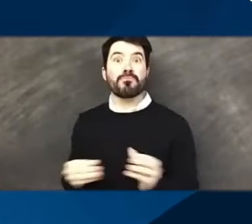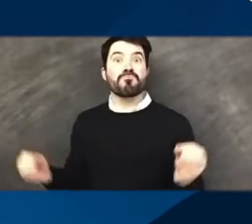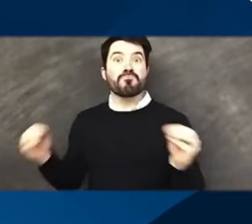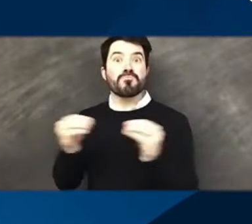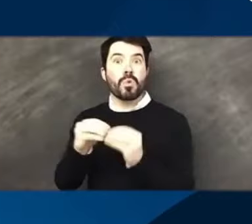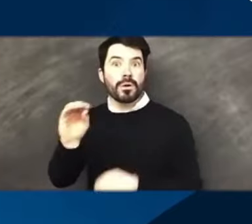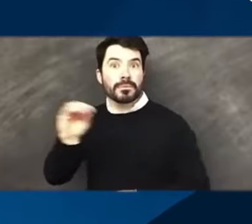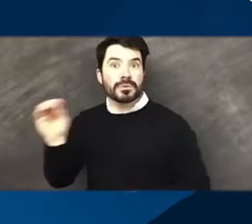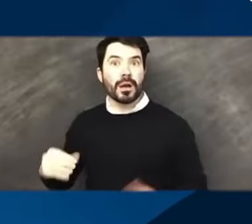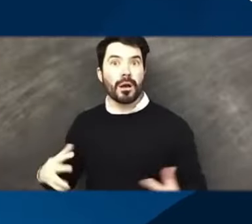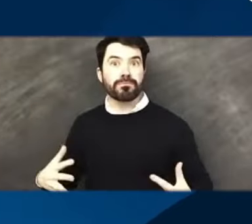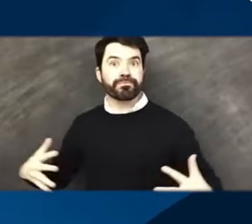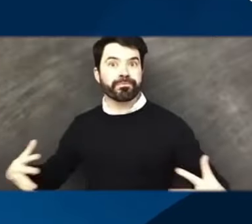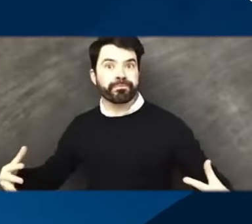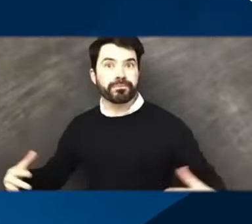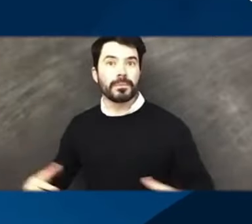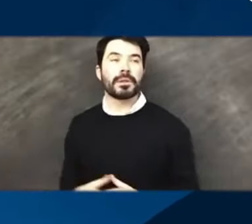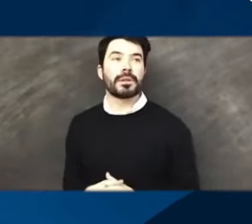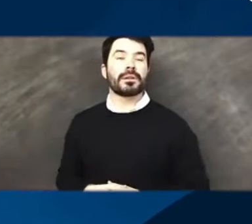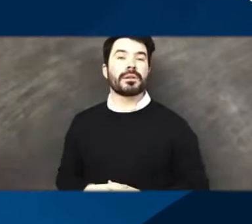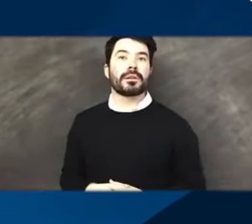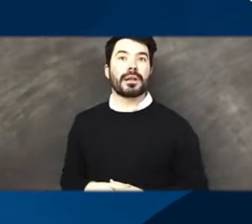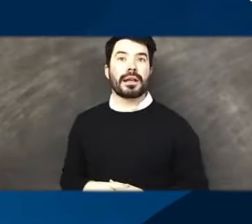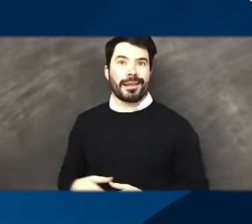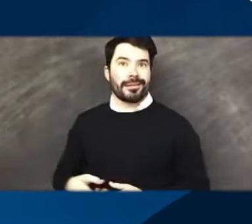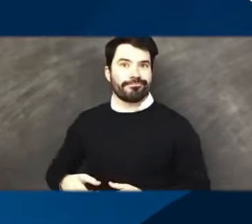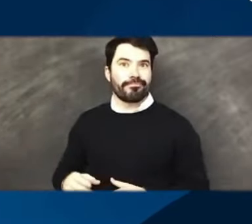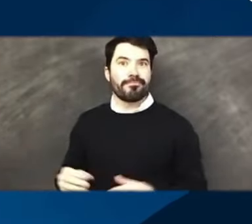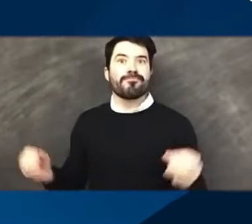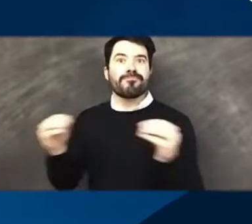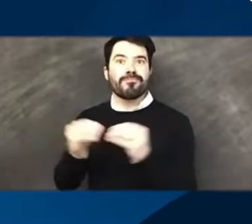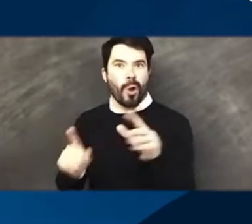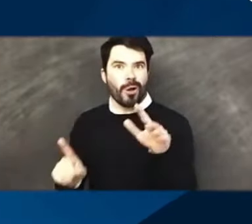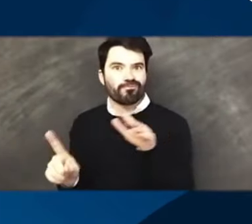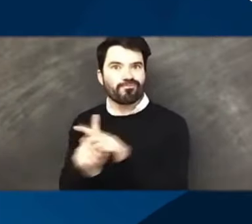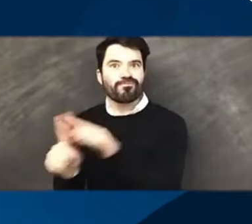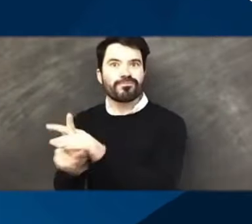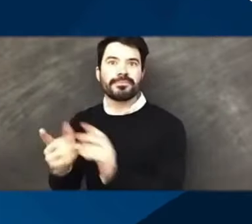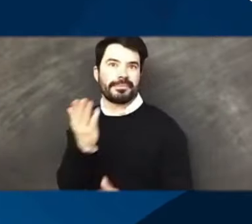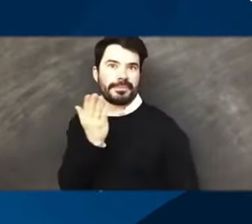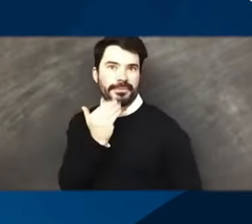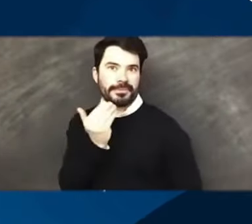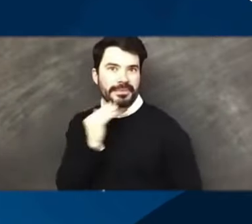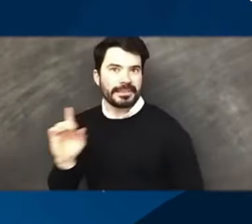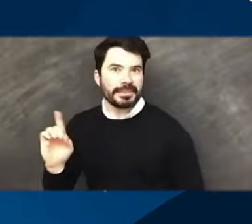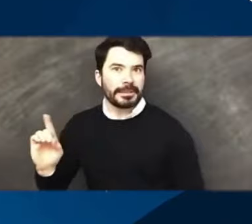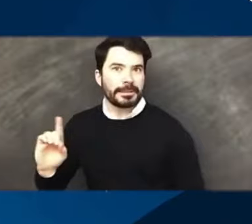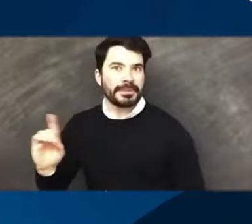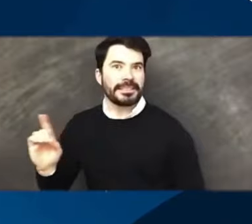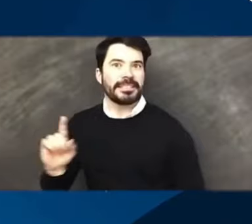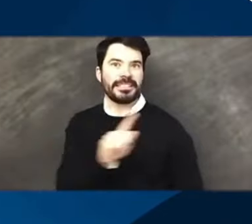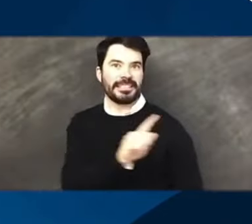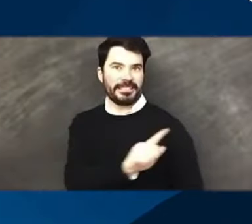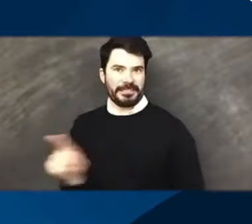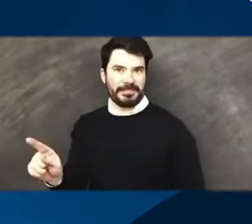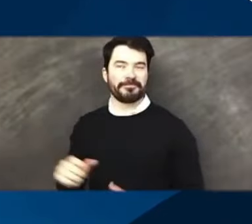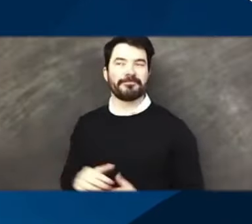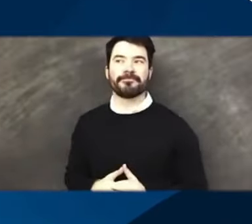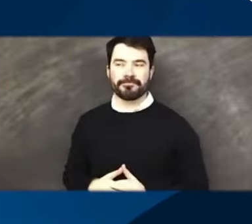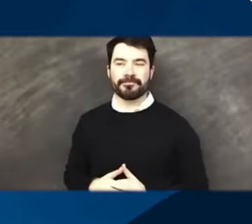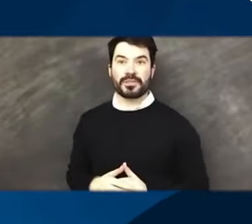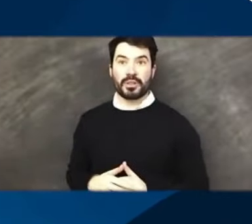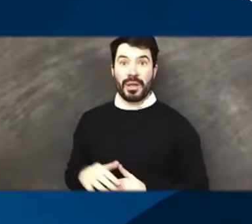most importantly, rising prevalence of diabetes. So those factors may be